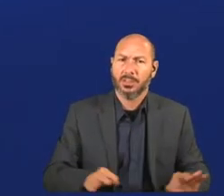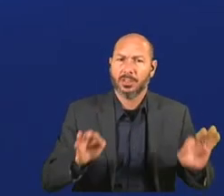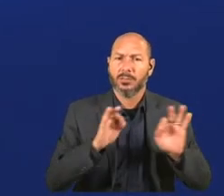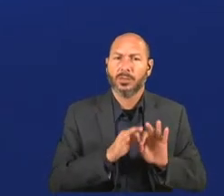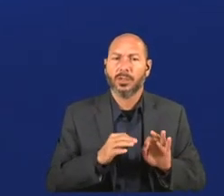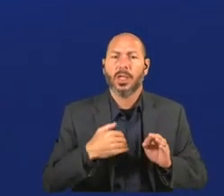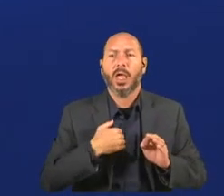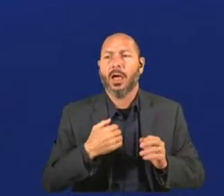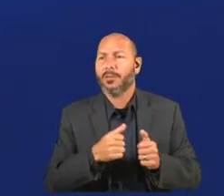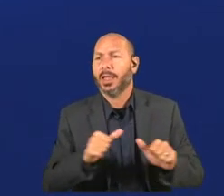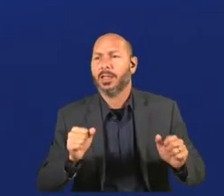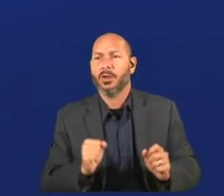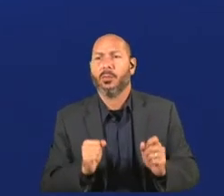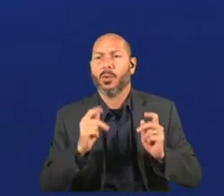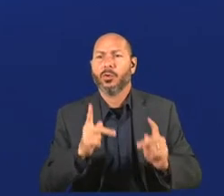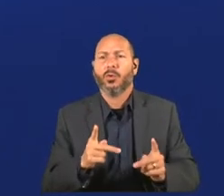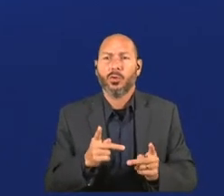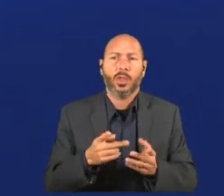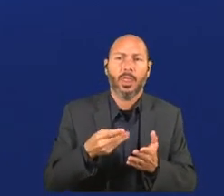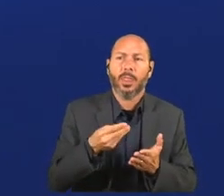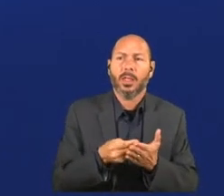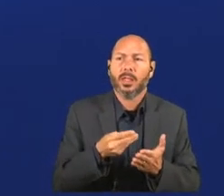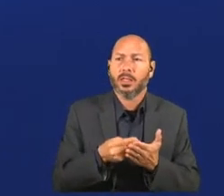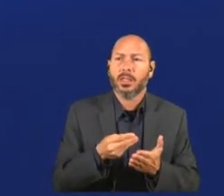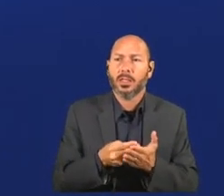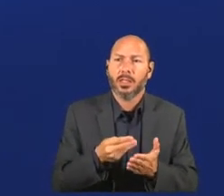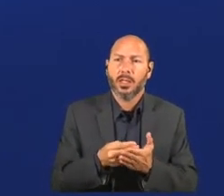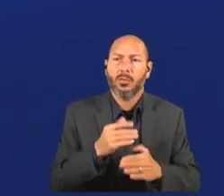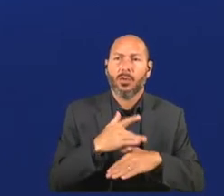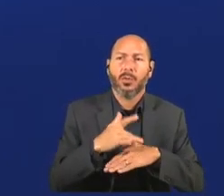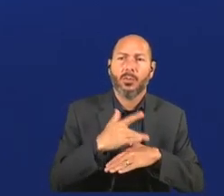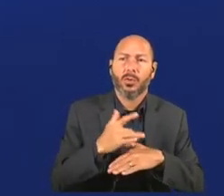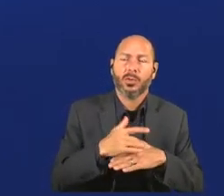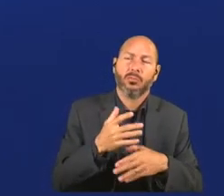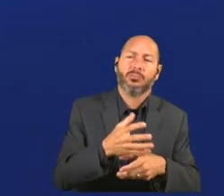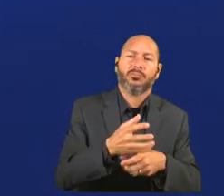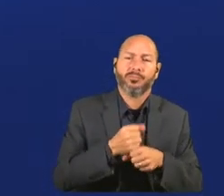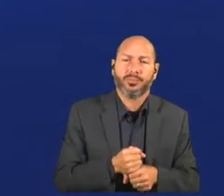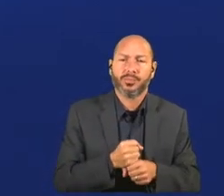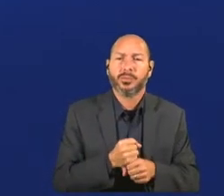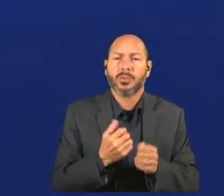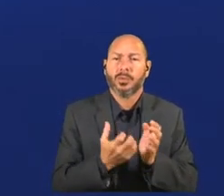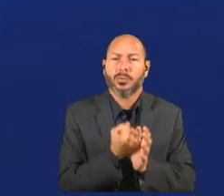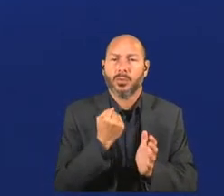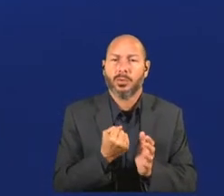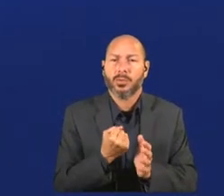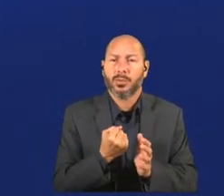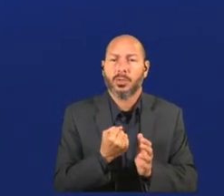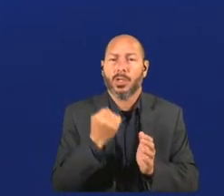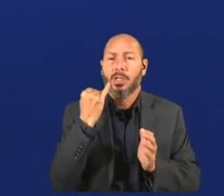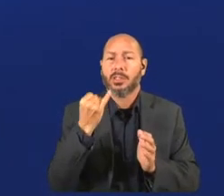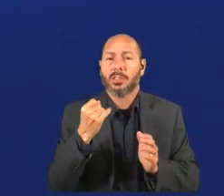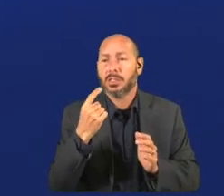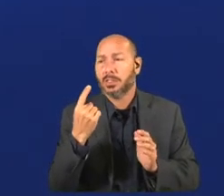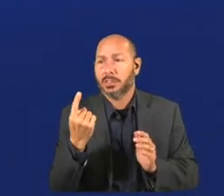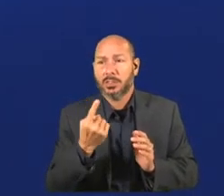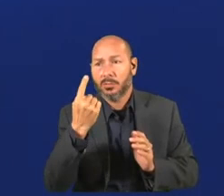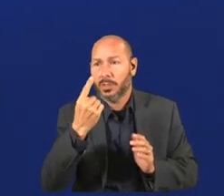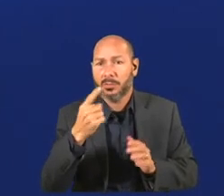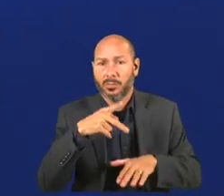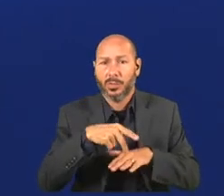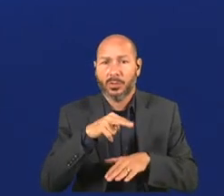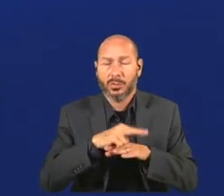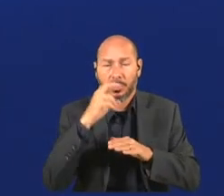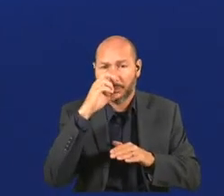for healthcare funding that's available is pursued. There is unfortunately a history of Puerto Rico missing out on